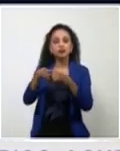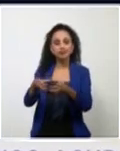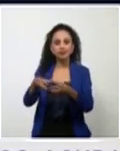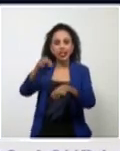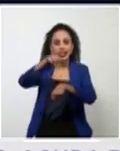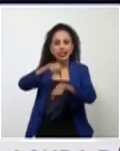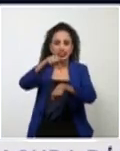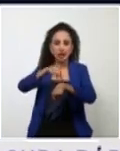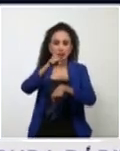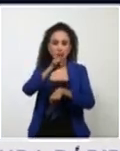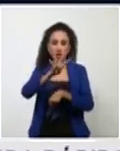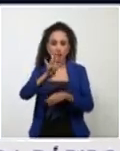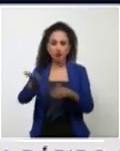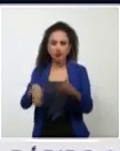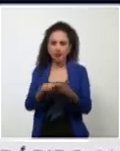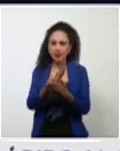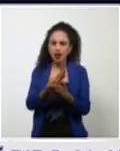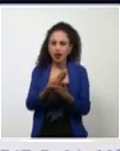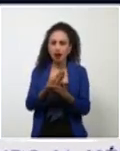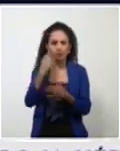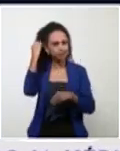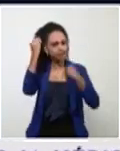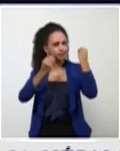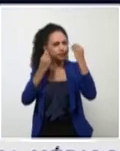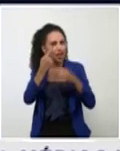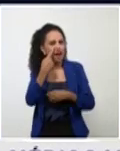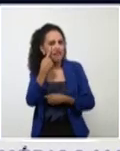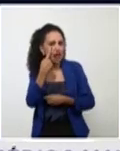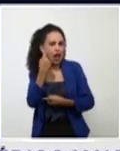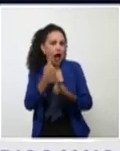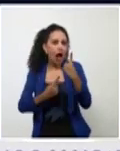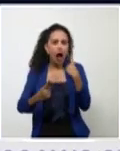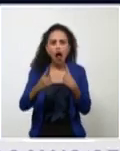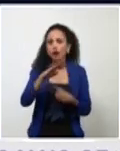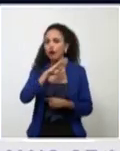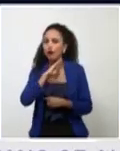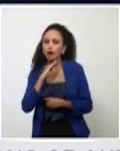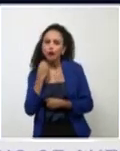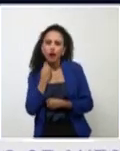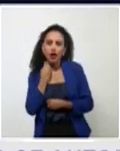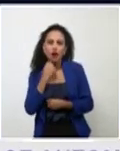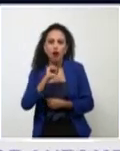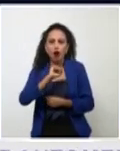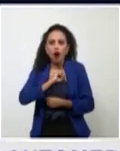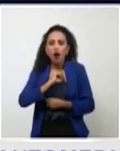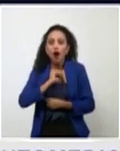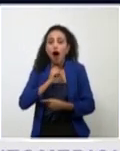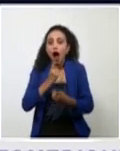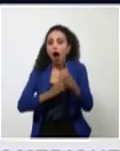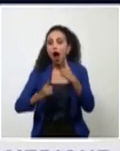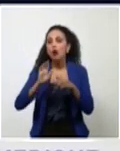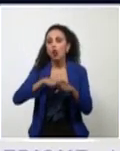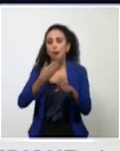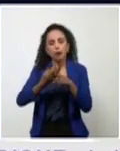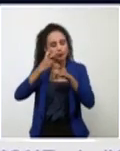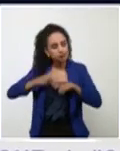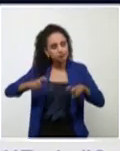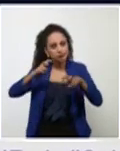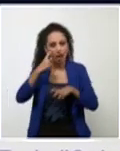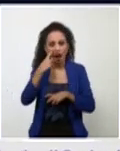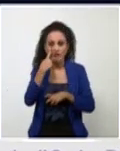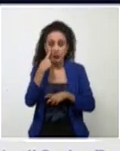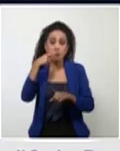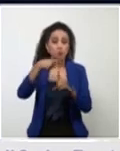an isolation center for 14 days to see if the symptoms appear and to undergo all